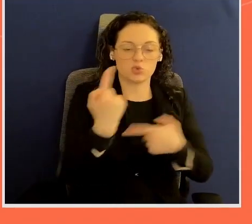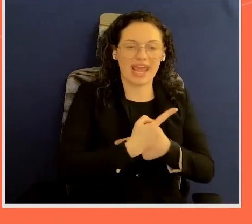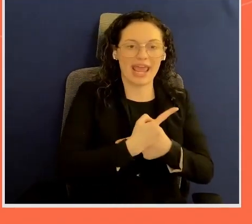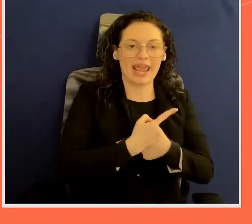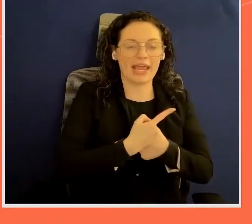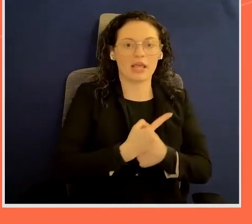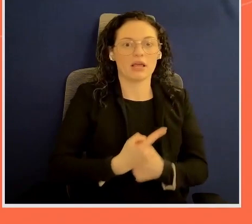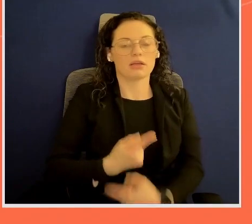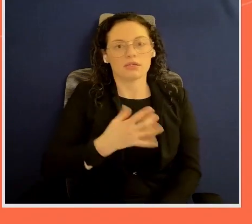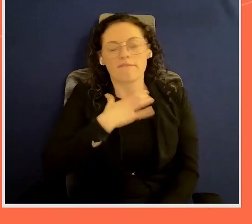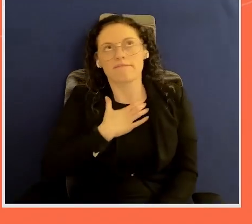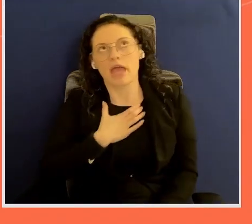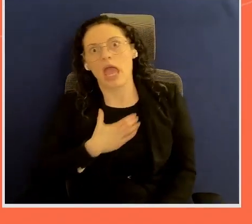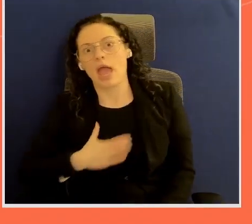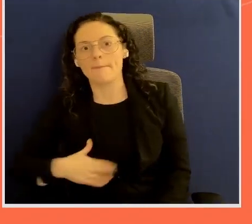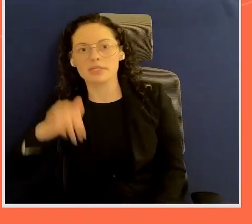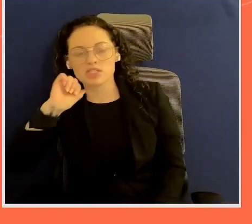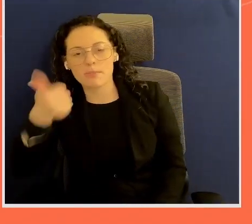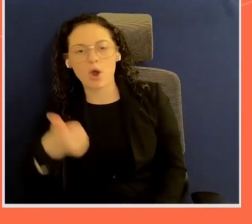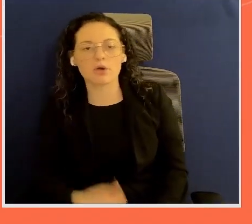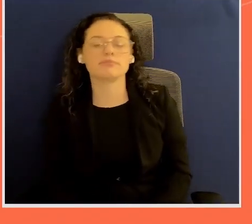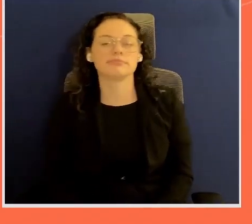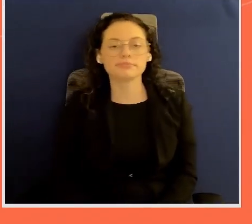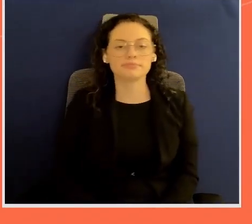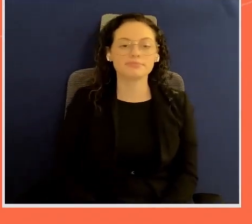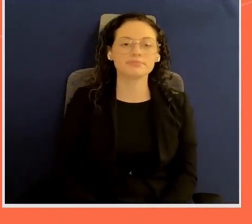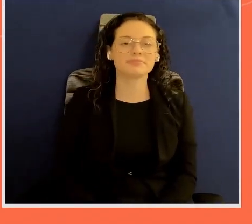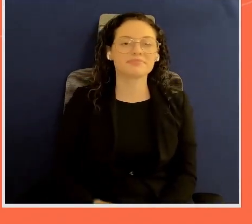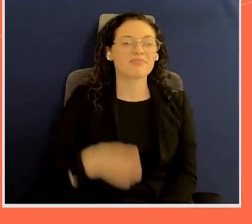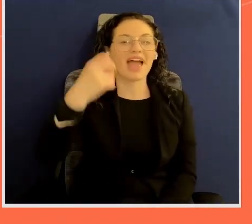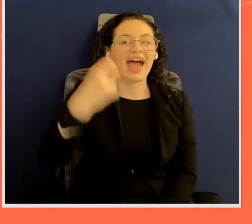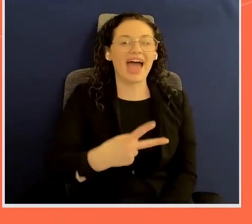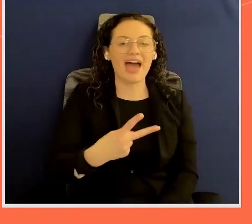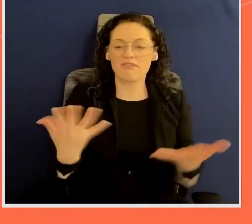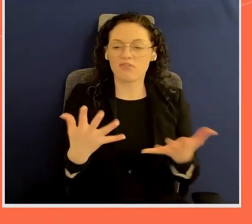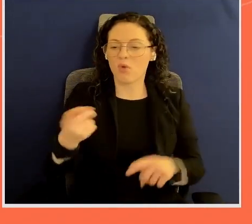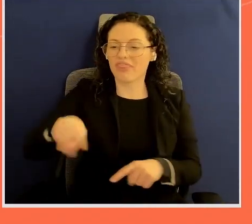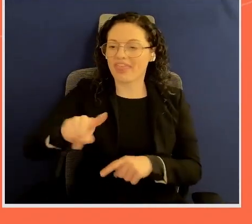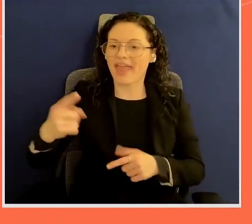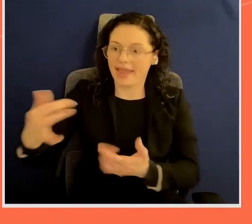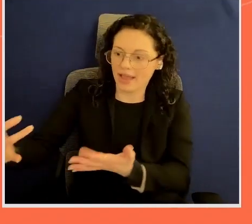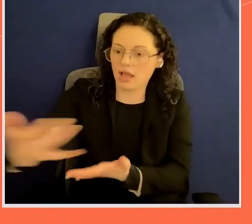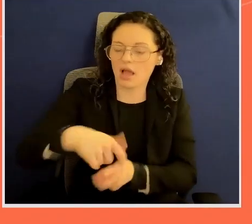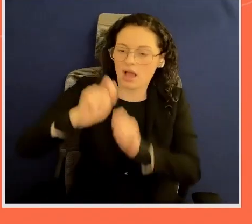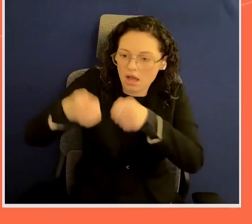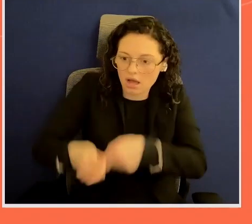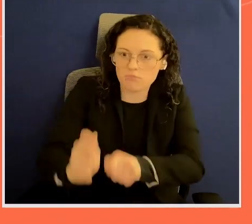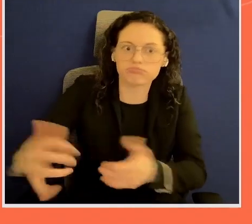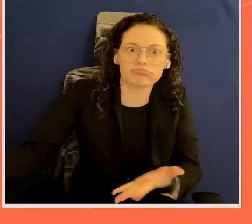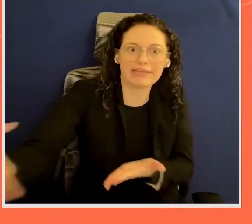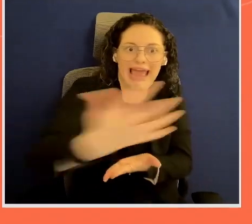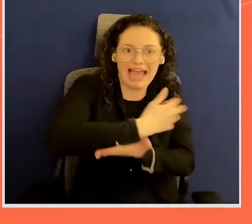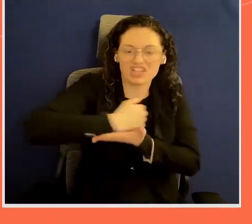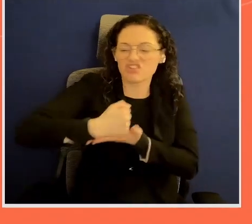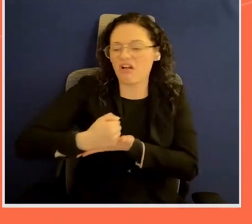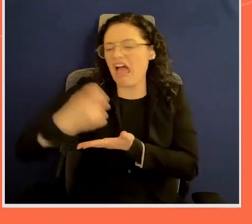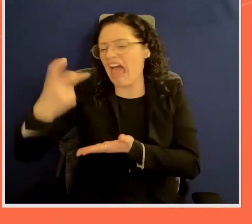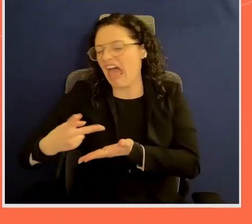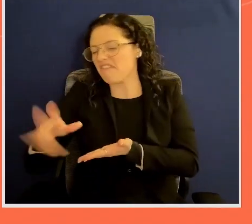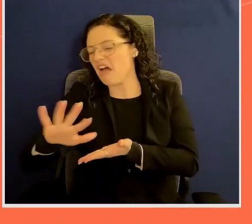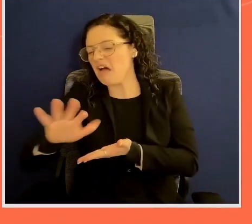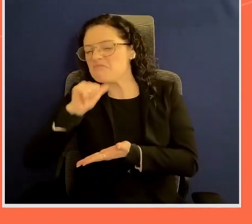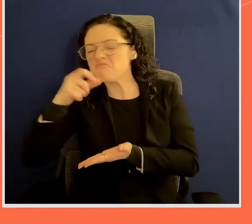view. Our mission is even more urgent now. Now is the time to accelerate the